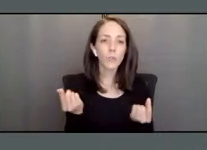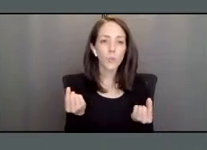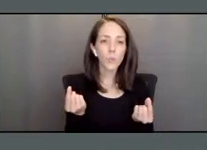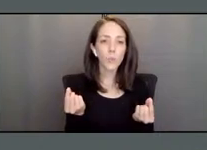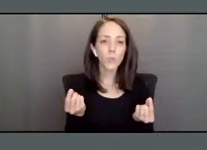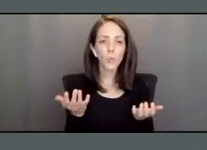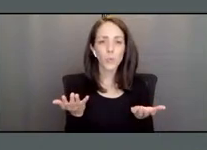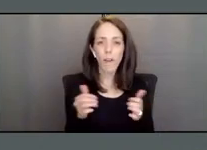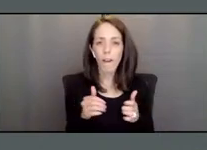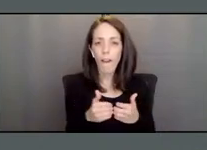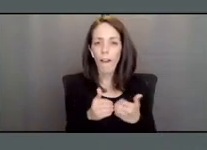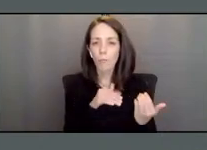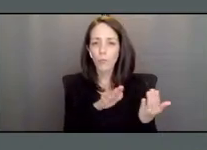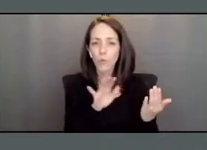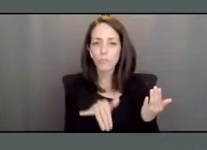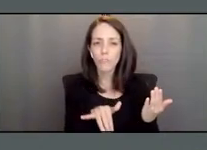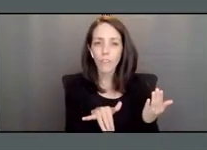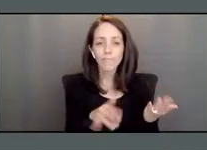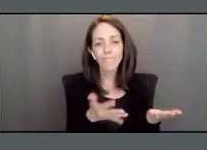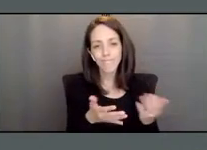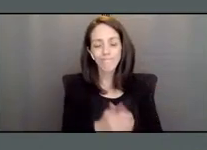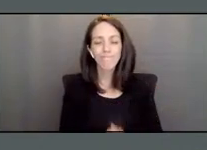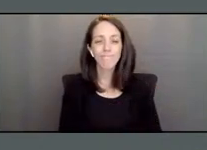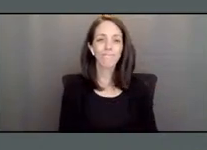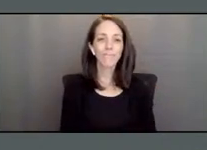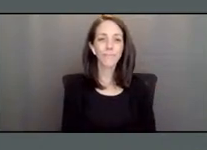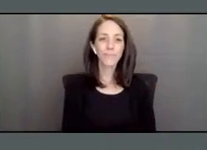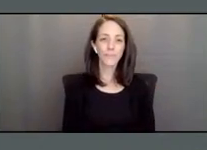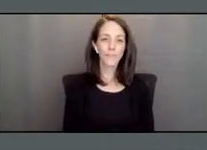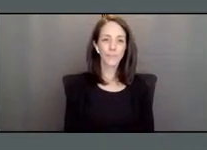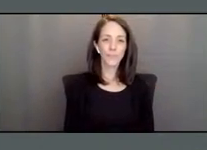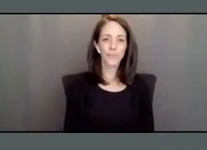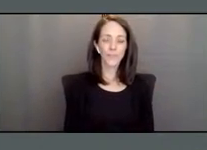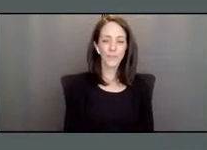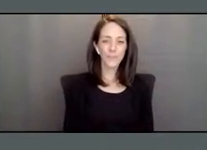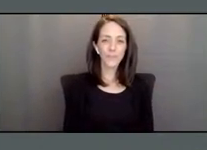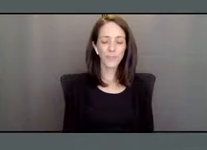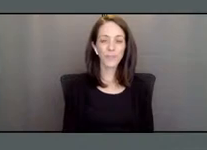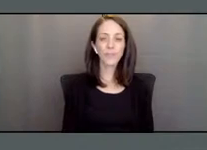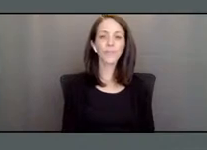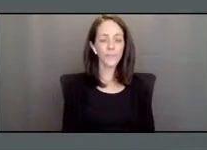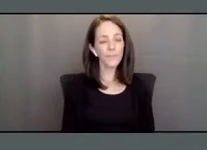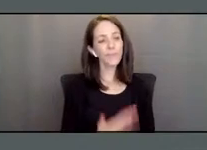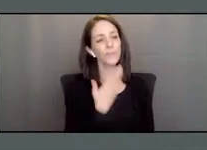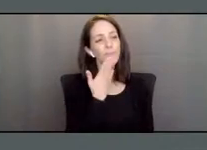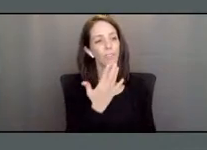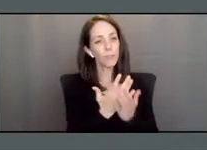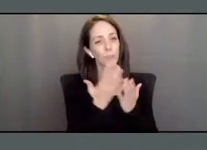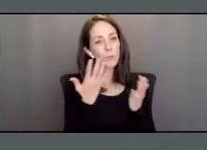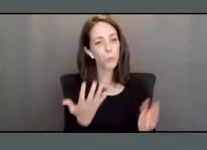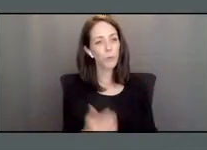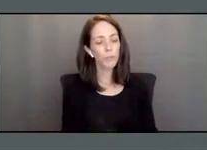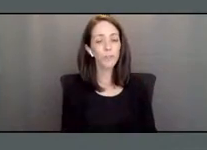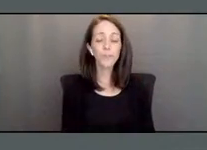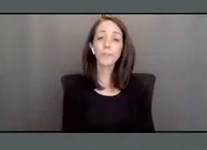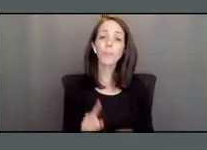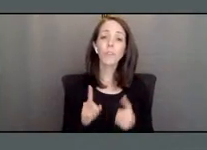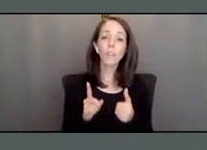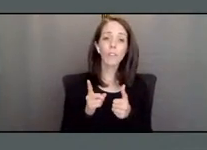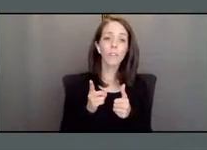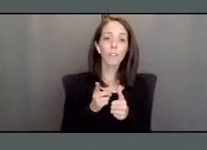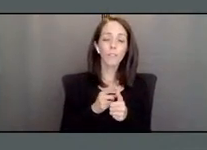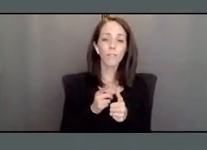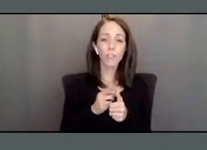Dr. DeVivier. I kind of set you up for that one. That's okay. Thank you so much. First of all, I'd like to say that